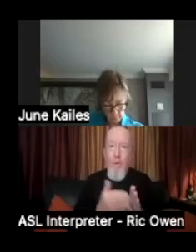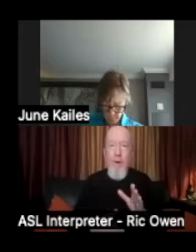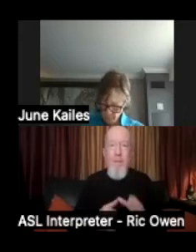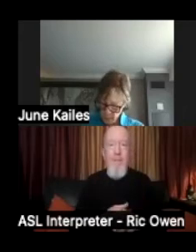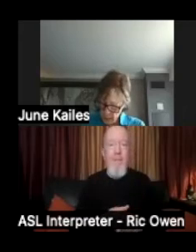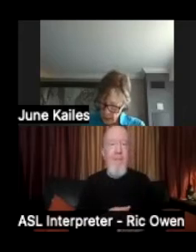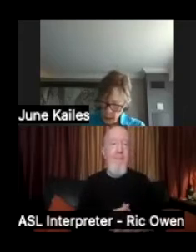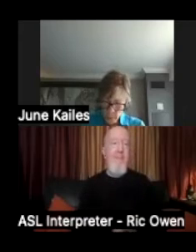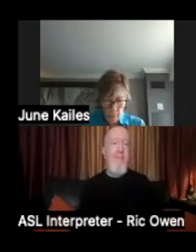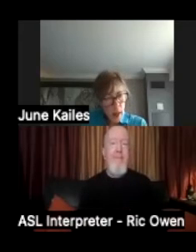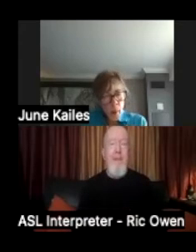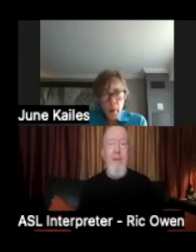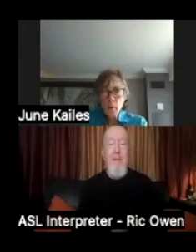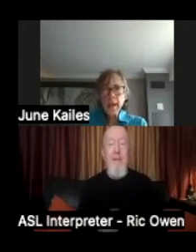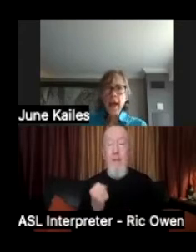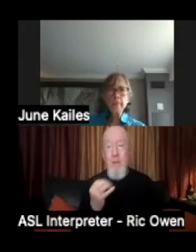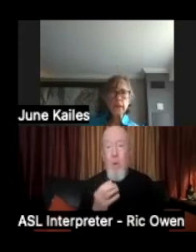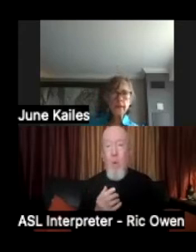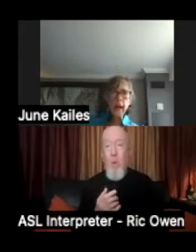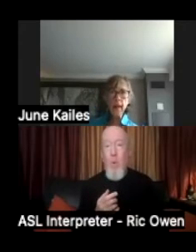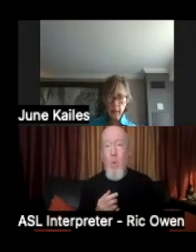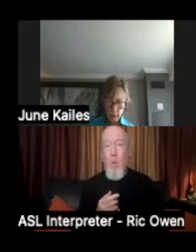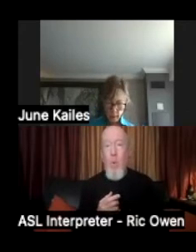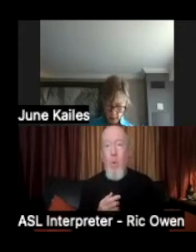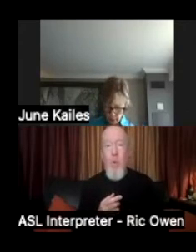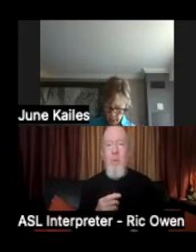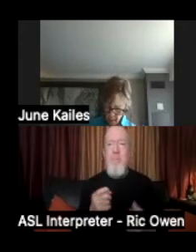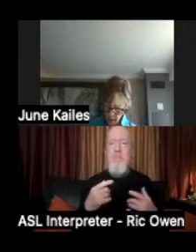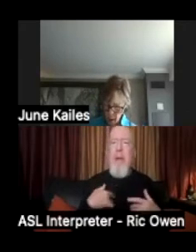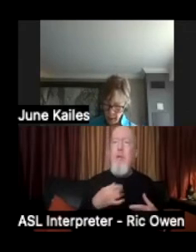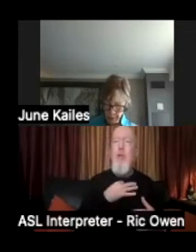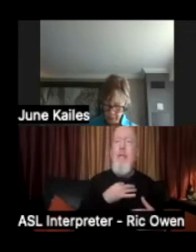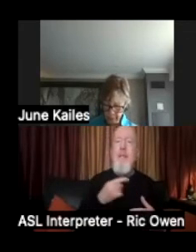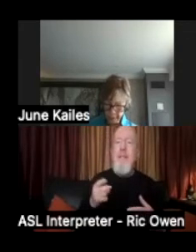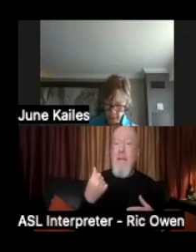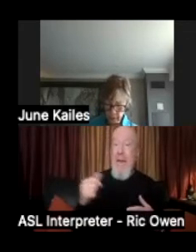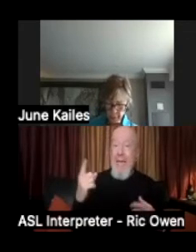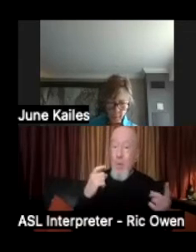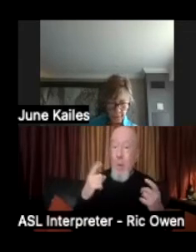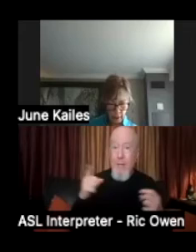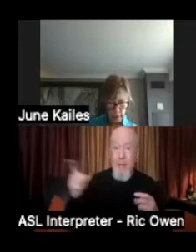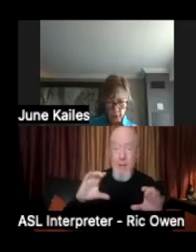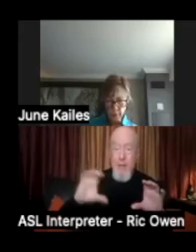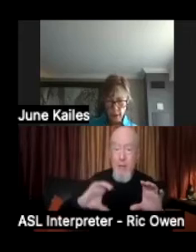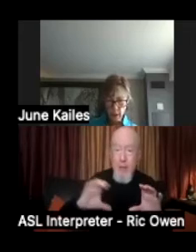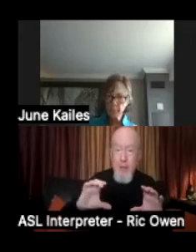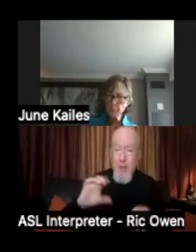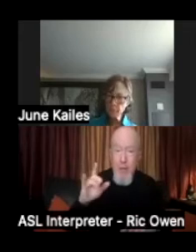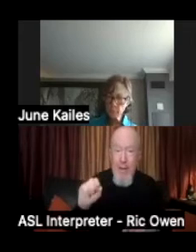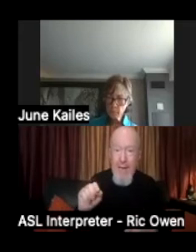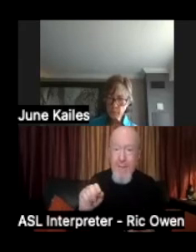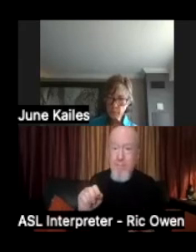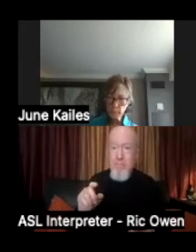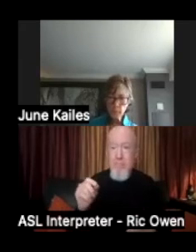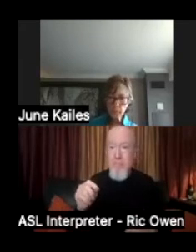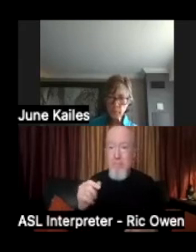to. So what do we have in chat, Anna, that we need to focus on so far?